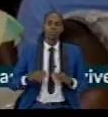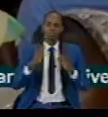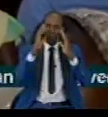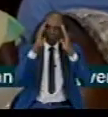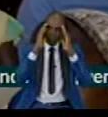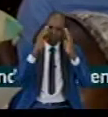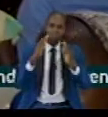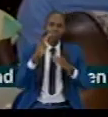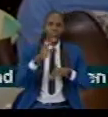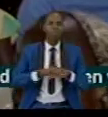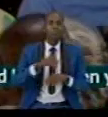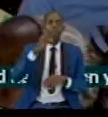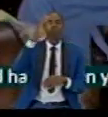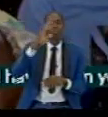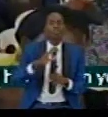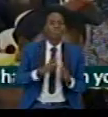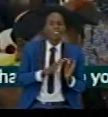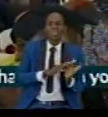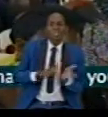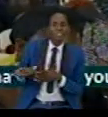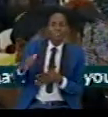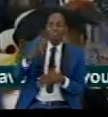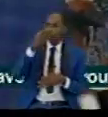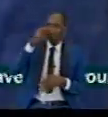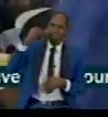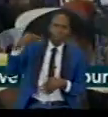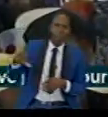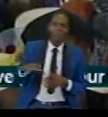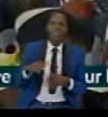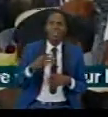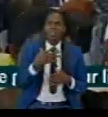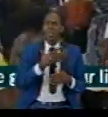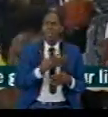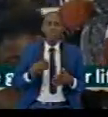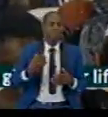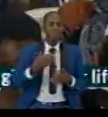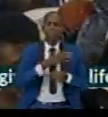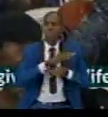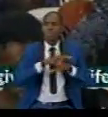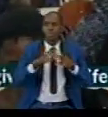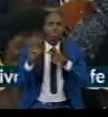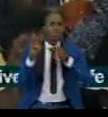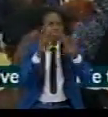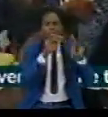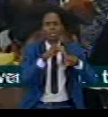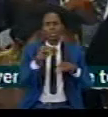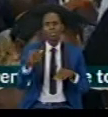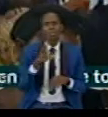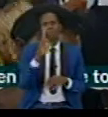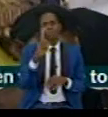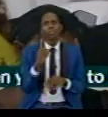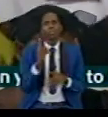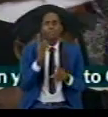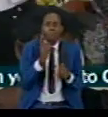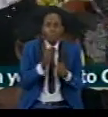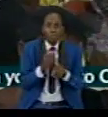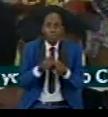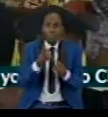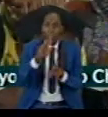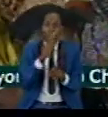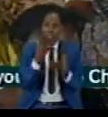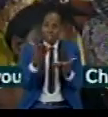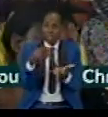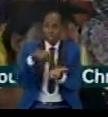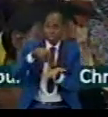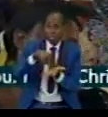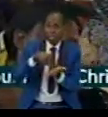those are the things they're both sorrow and the Heart of the Lord I'll say Lord no more I'll not go there again and